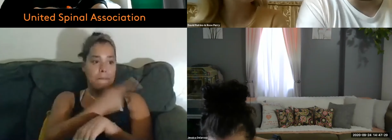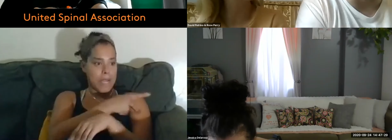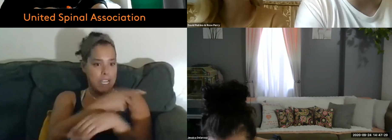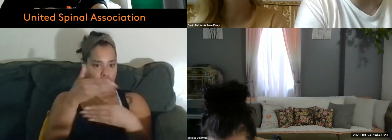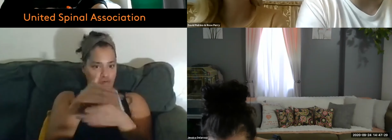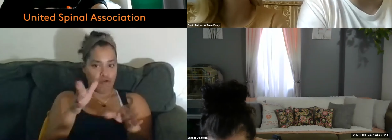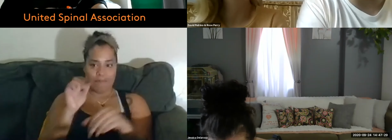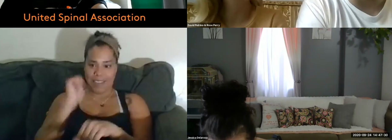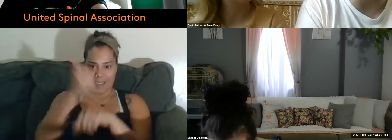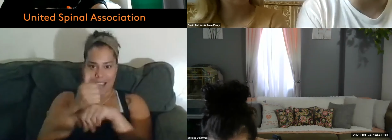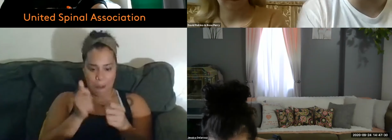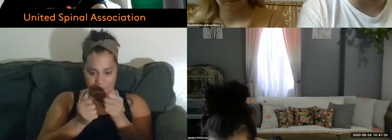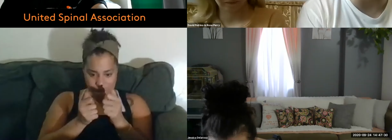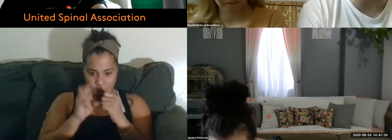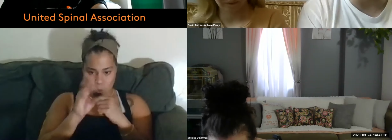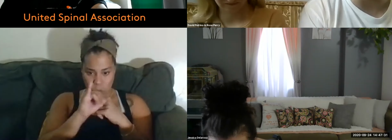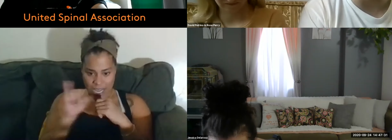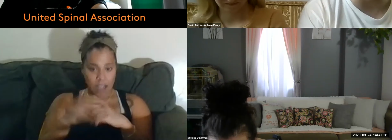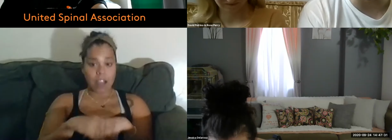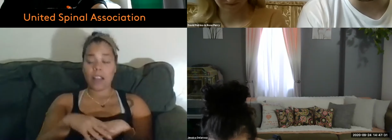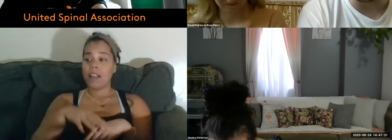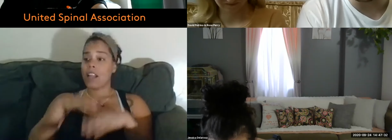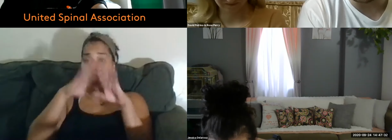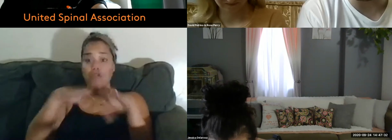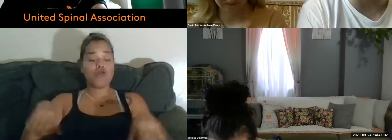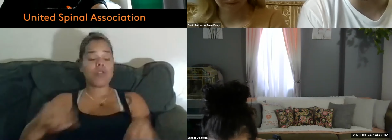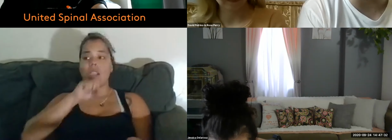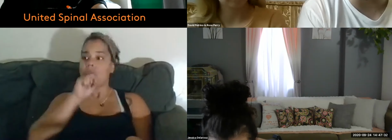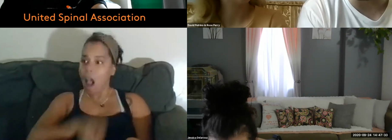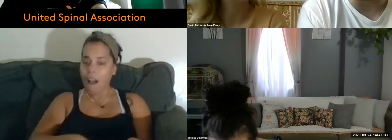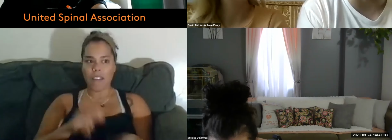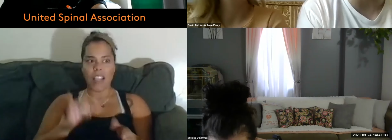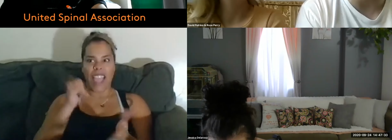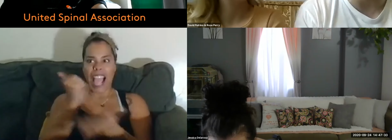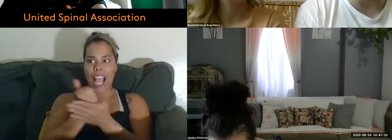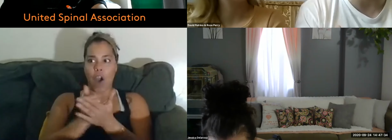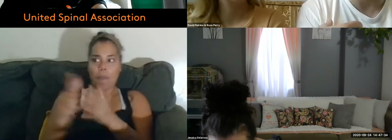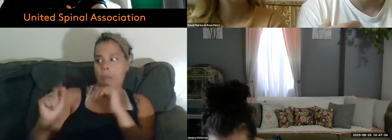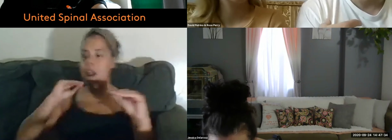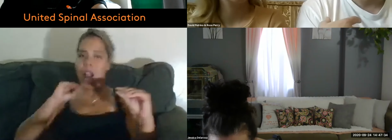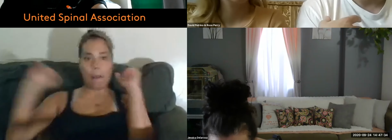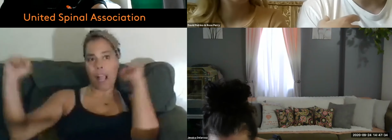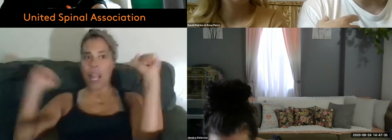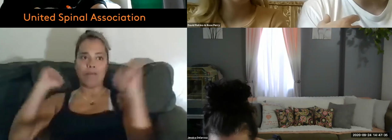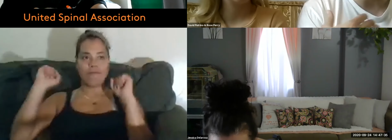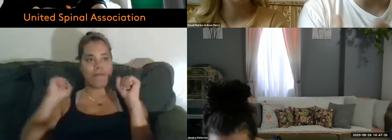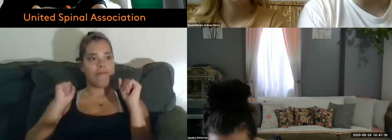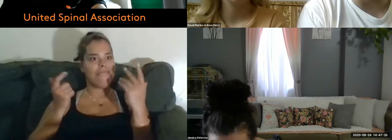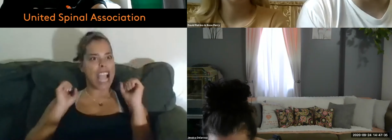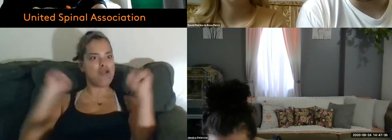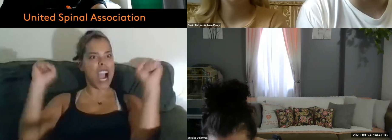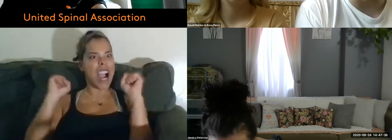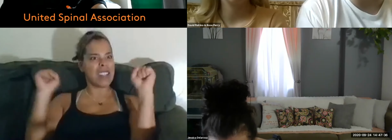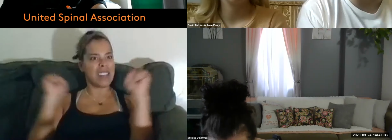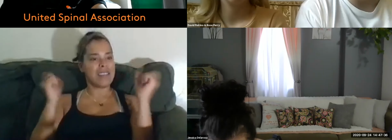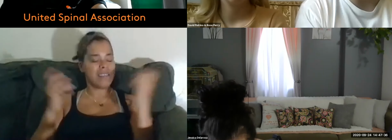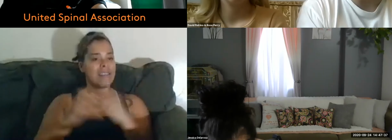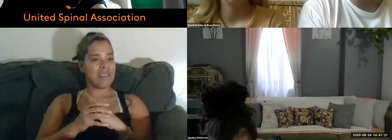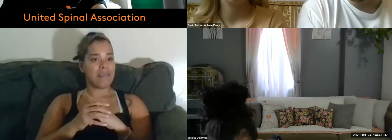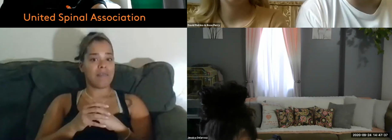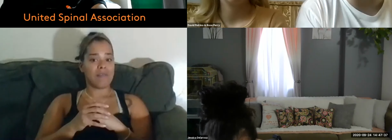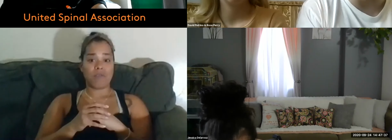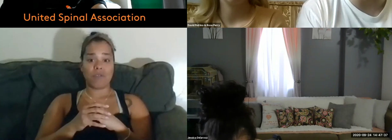kids loved it. We started getting lots of exercise going in these people with cystic fibrosis, and it was just as effective as getting